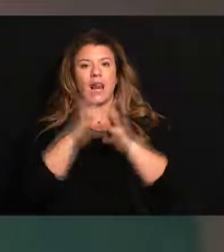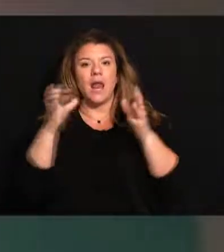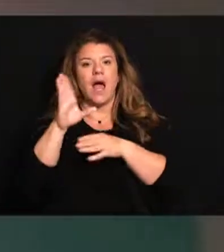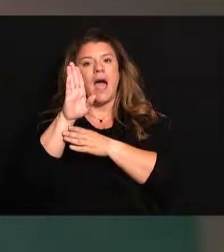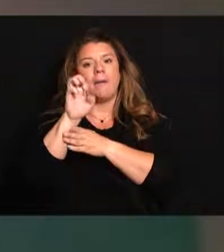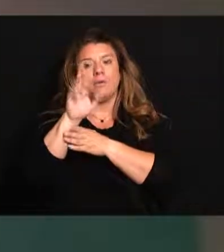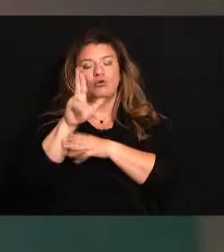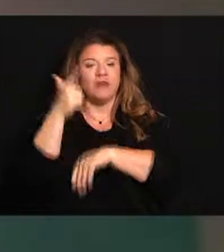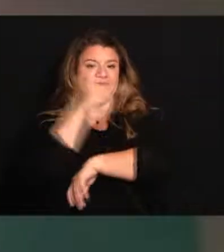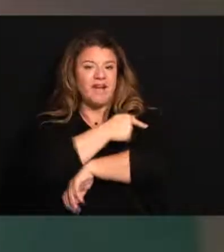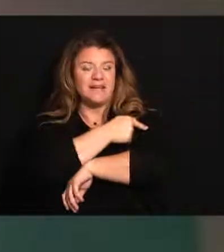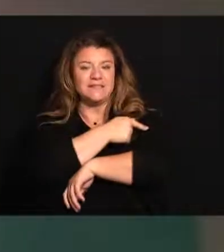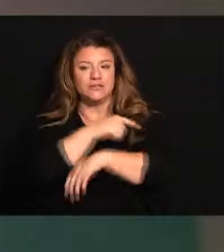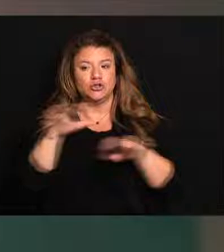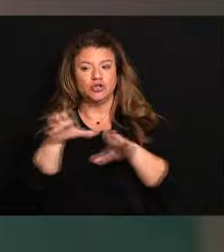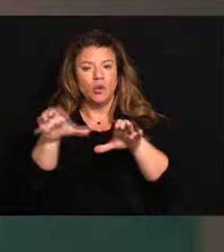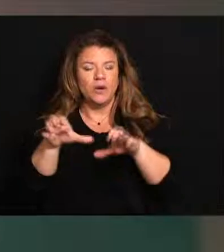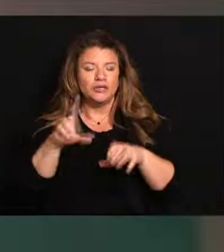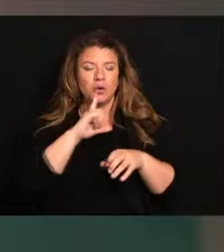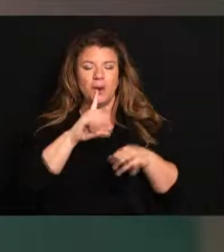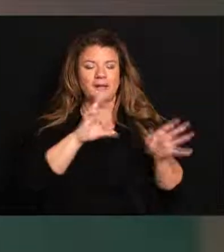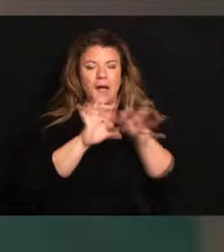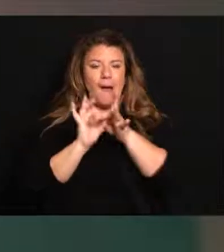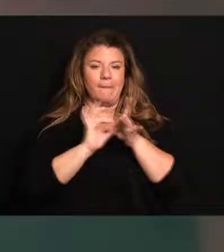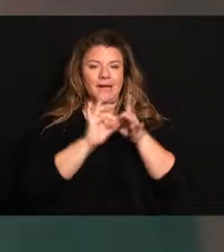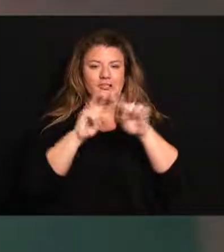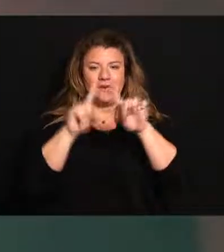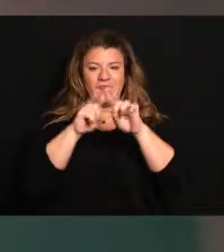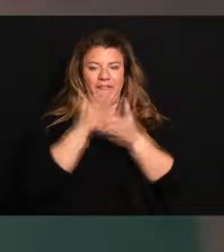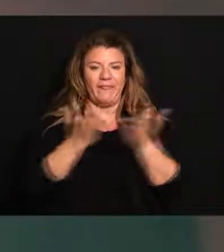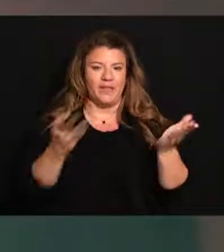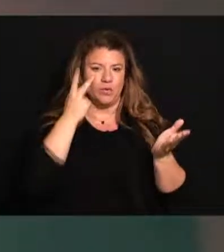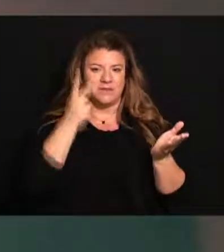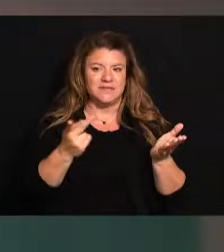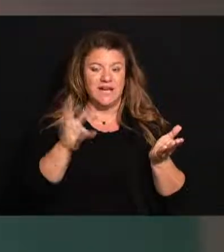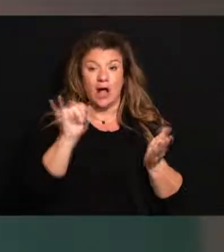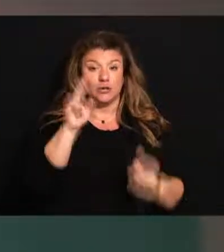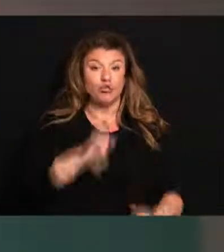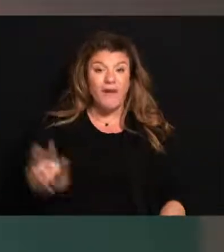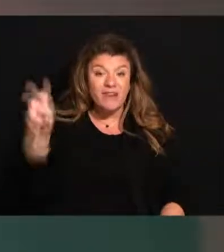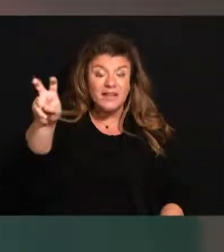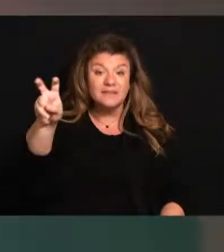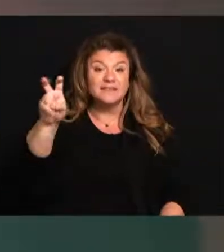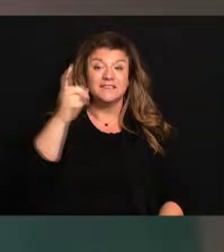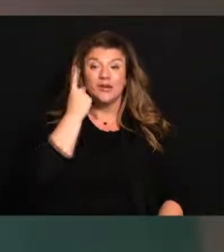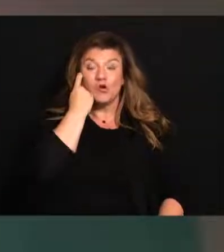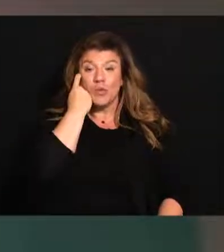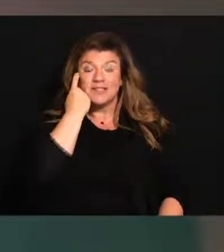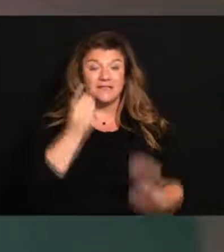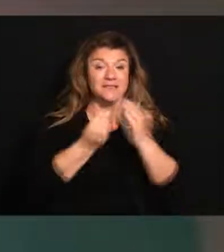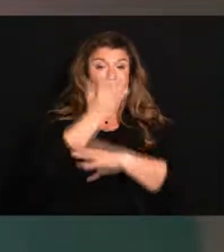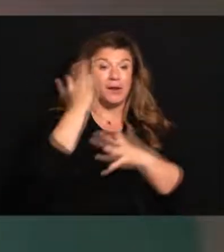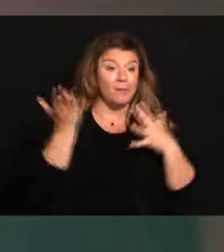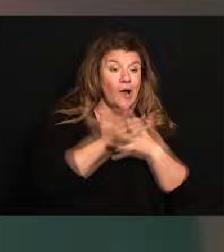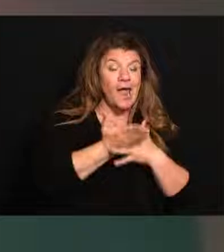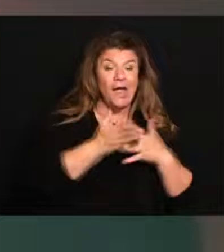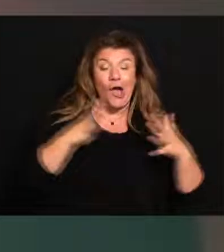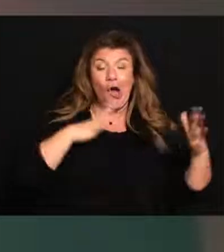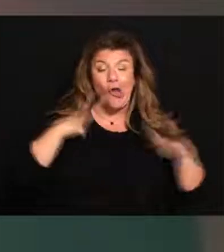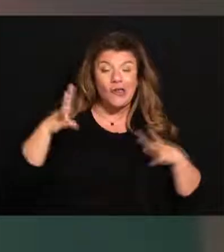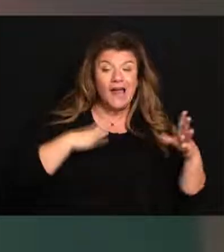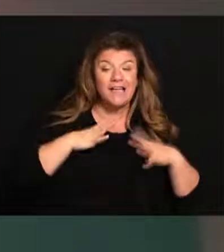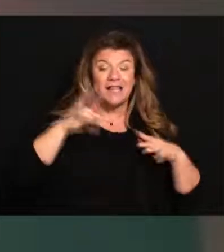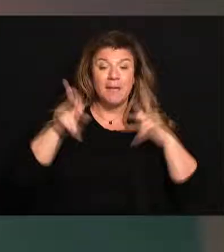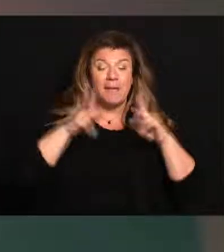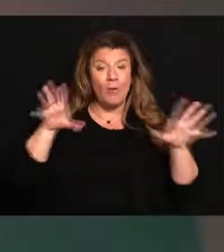vaccines being taken up as well. So it's a combination of factors that we're seeing also with travel and the recent, spring break and holidays, people are getting